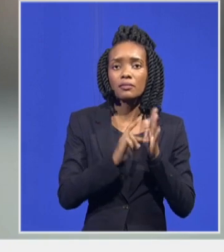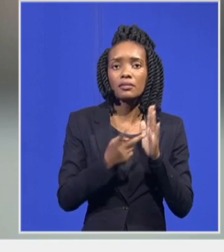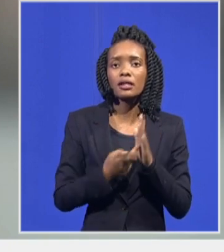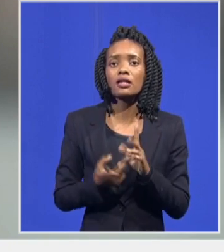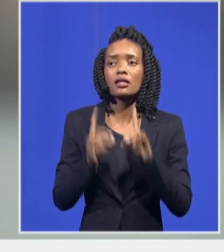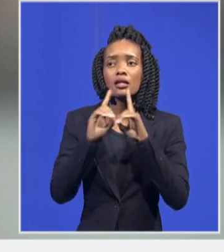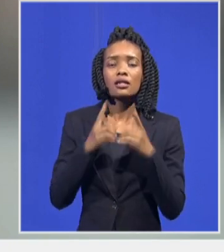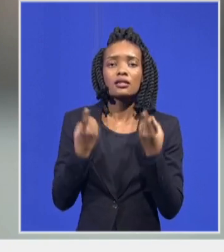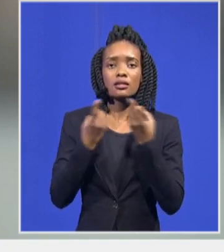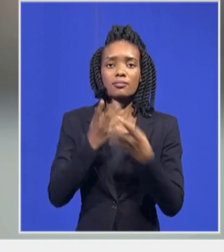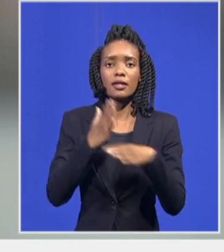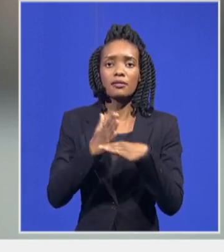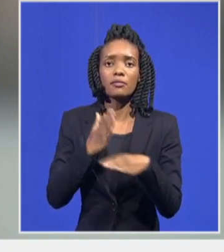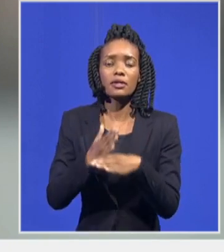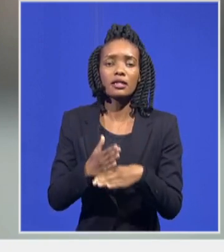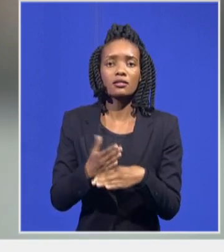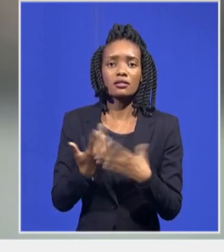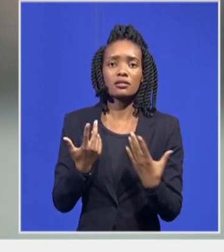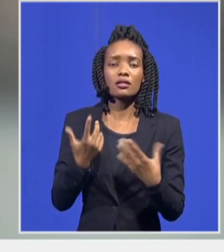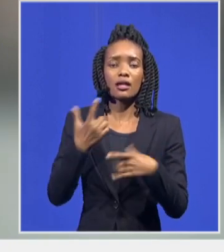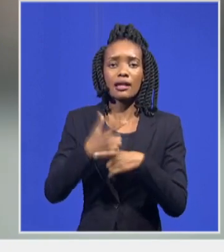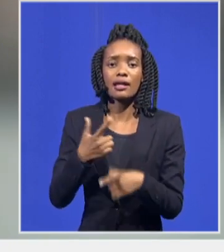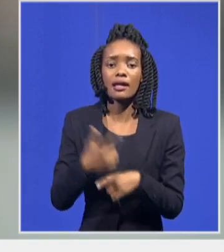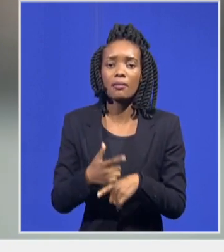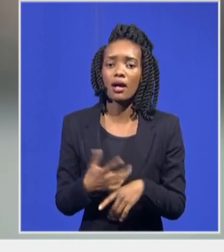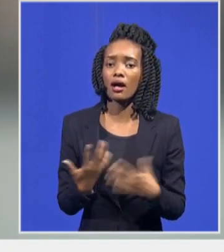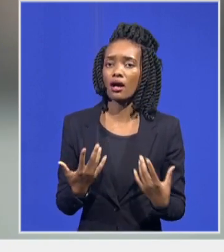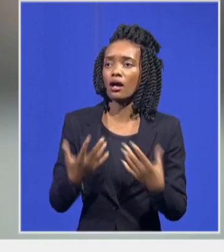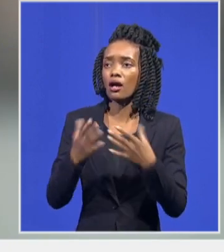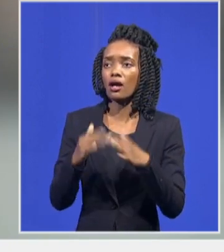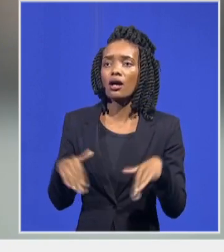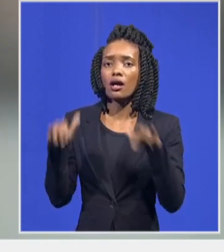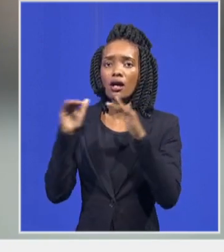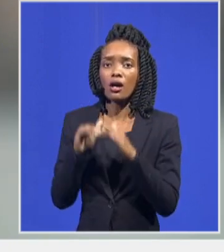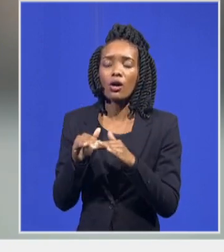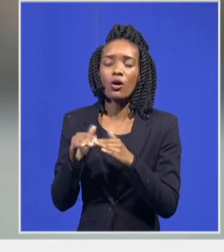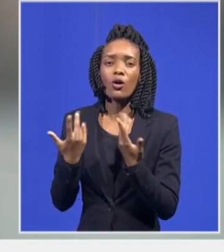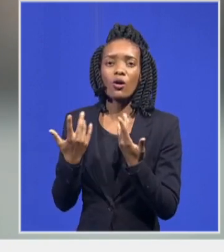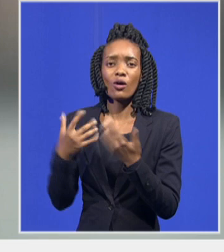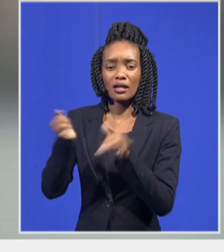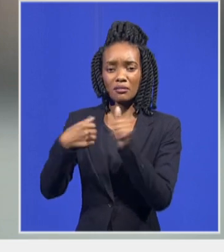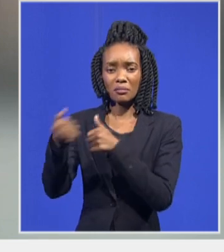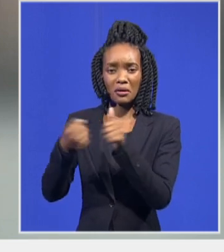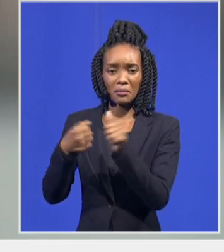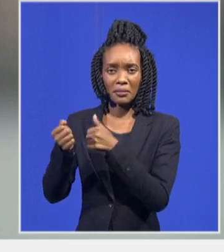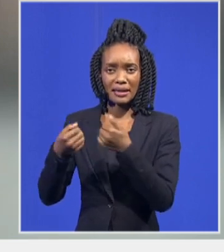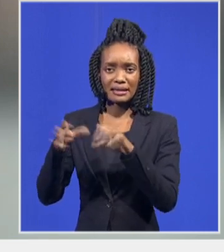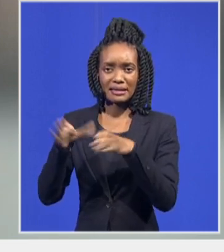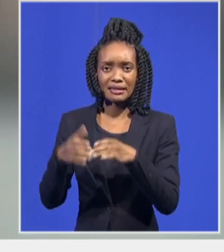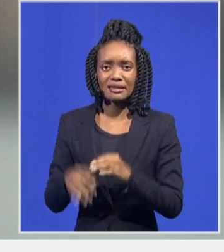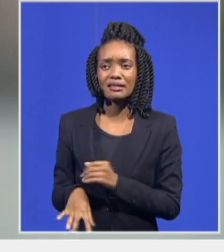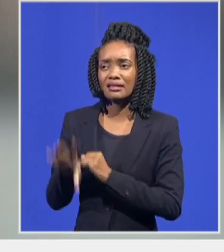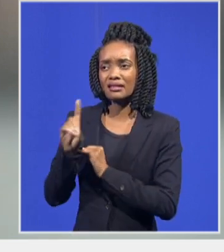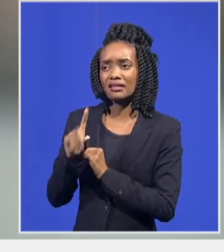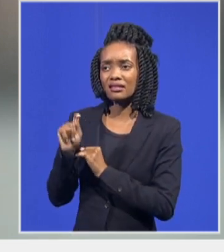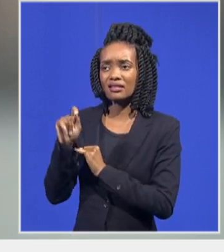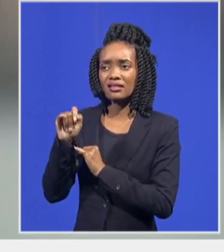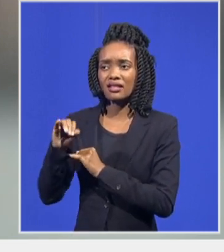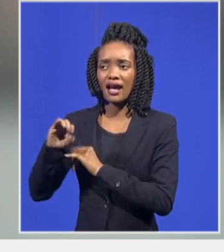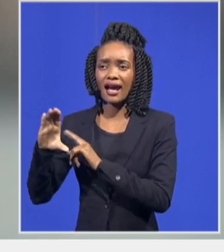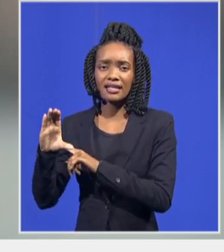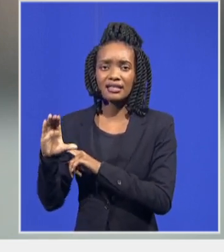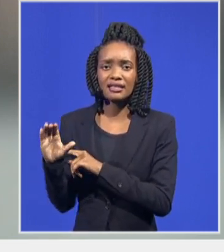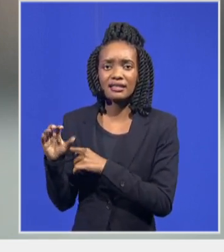of Employment and Labour and all the employment incentive schemes. There's DTIC and their various master